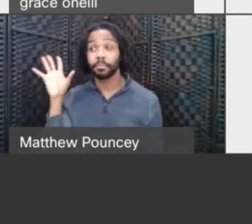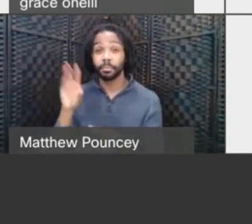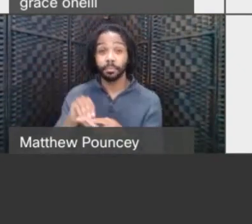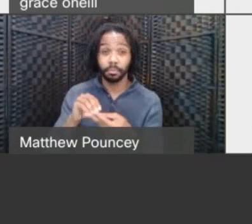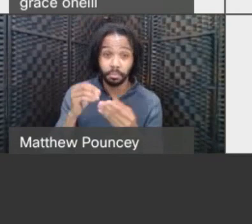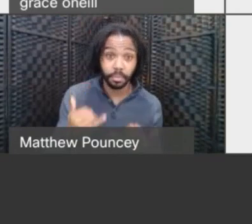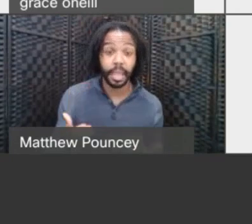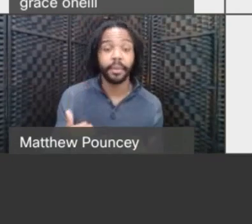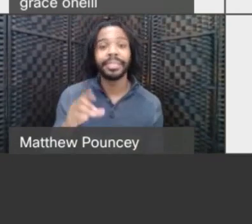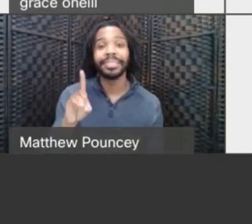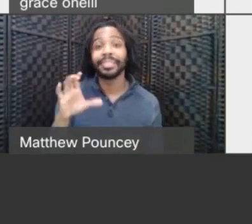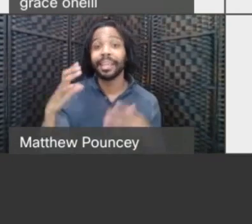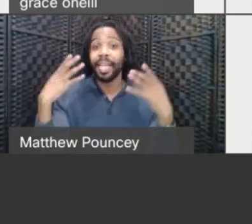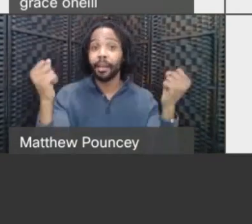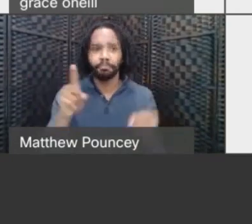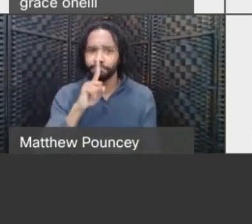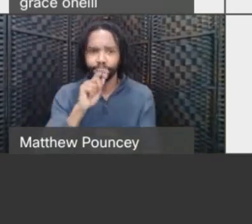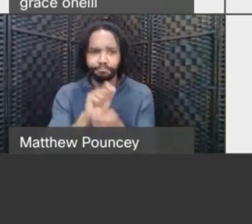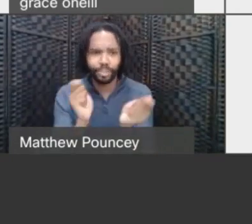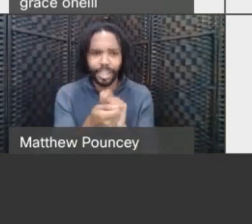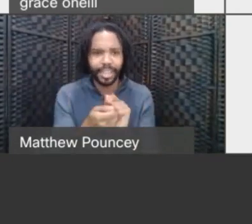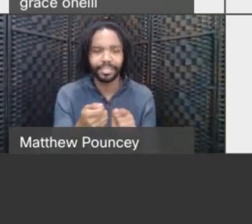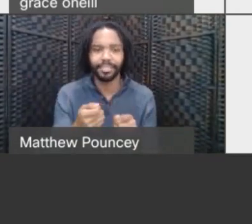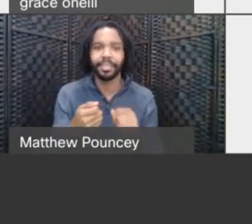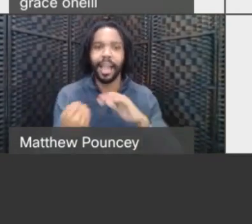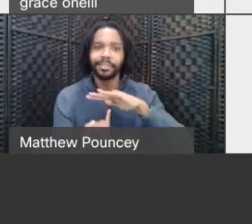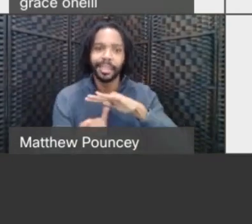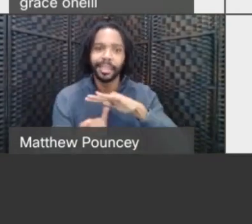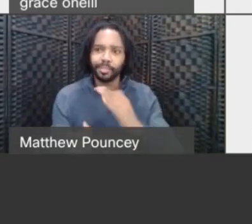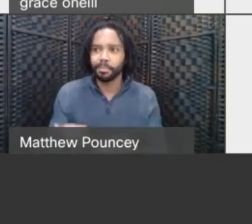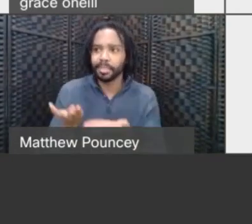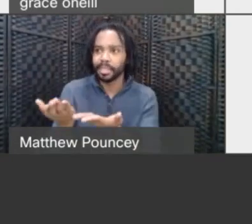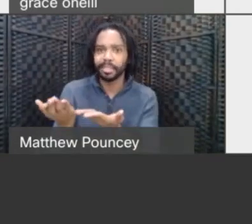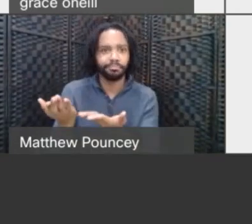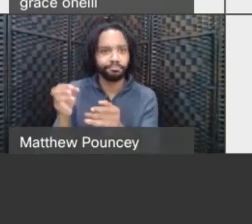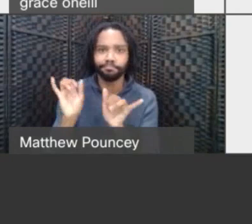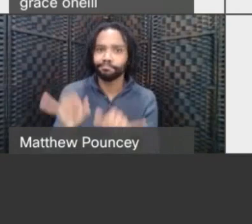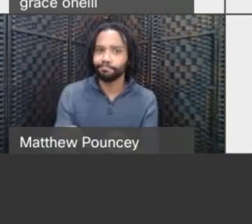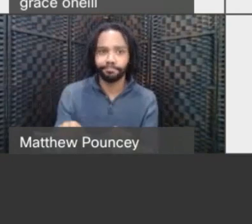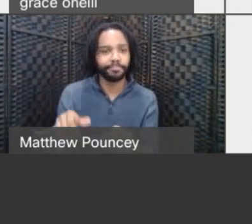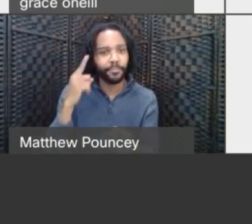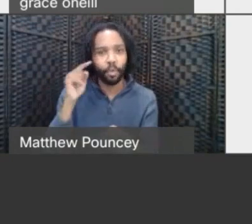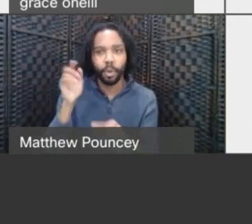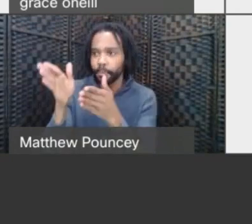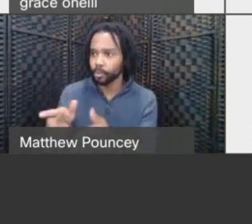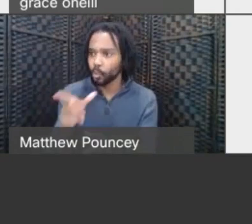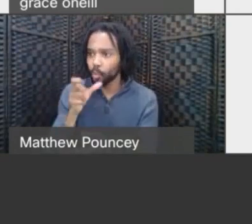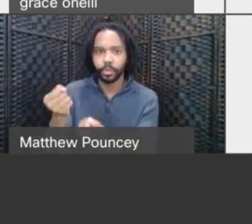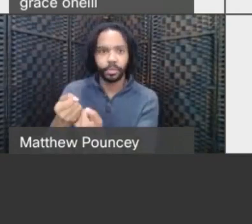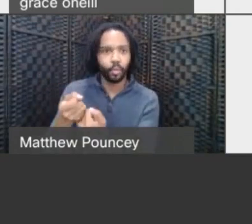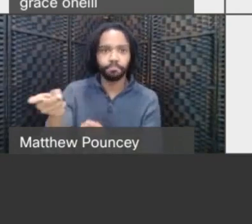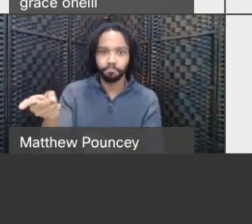DC Health has not changed isolation recommendations for persons supported. It